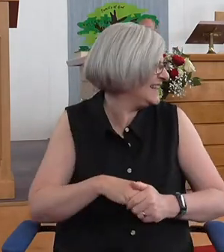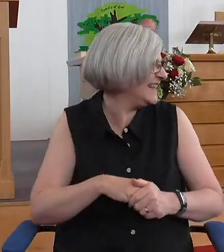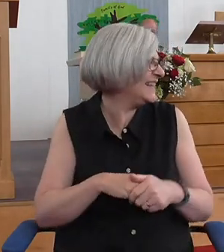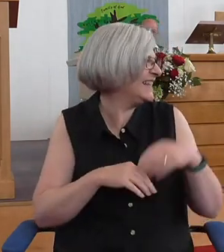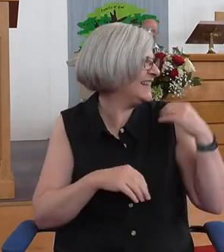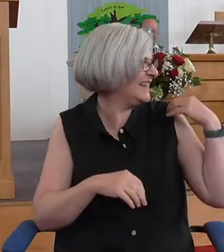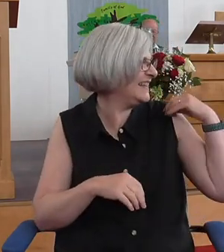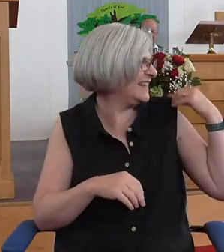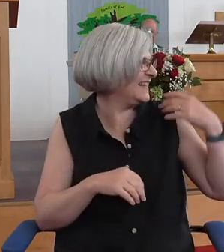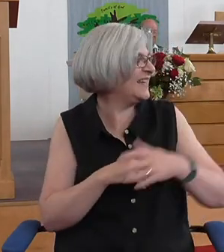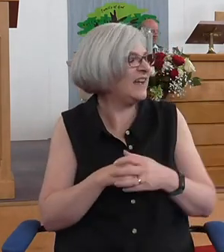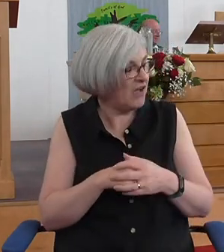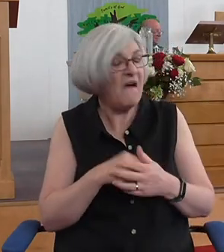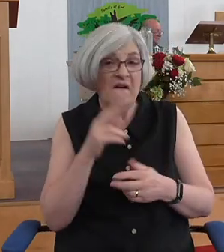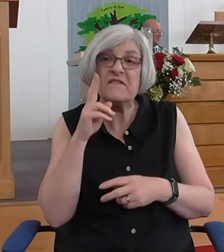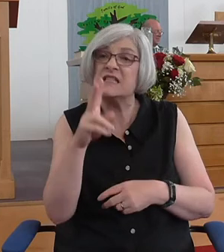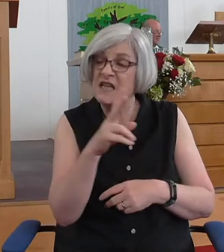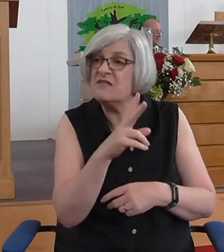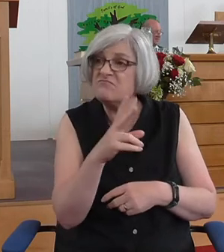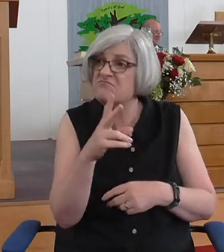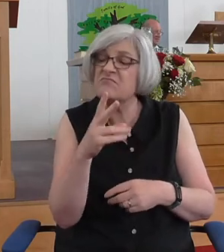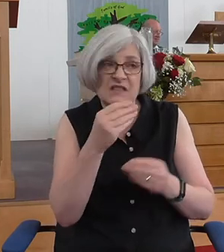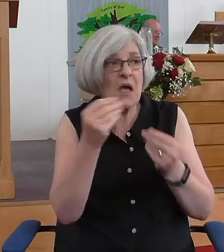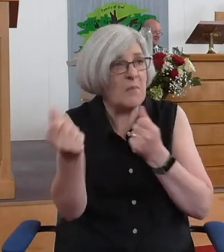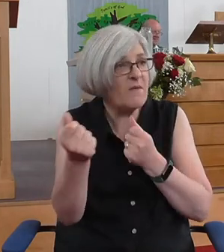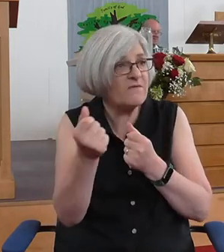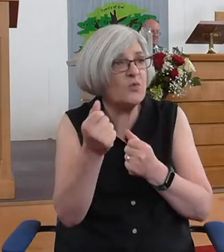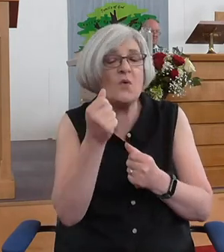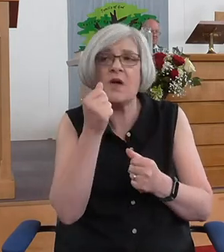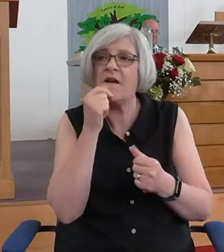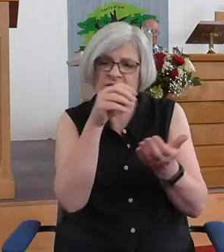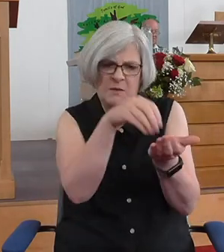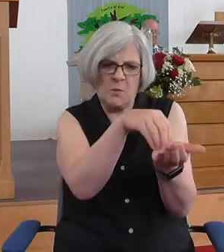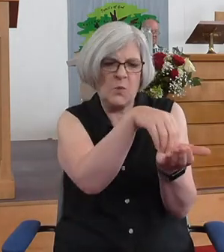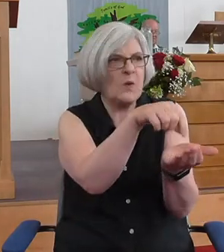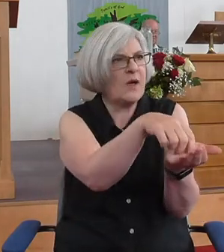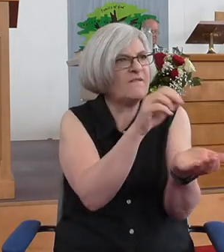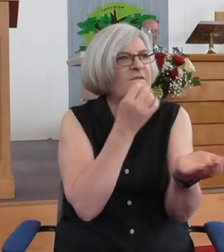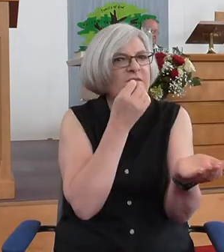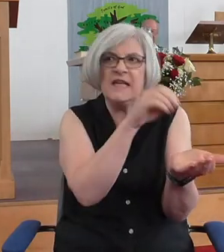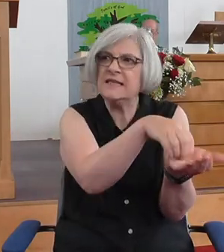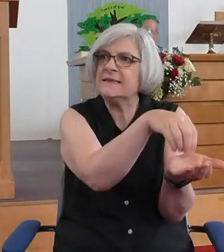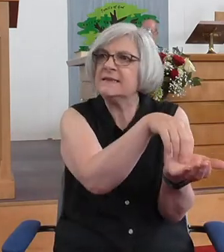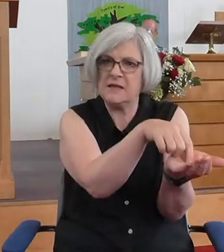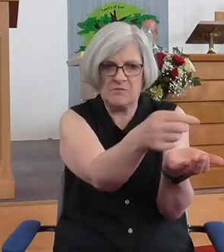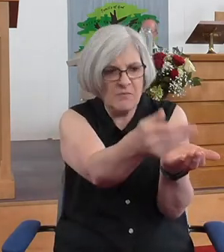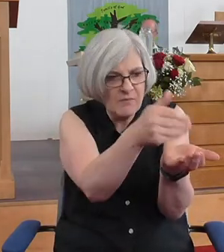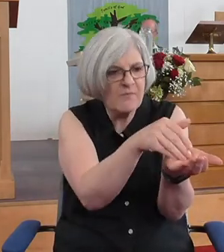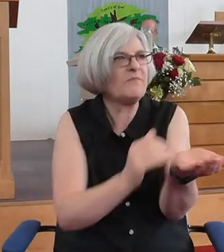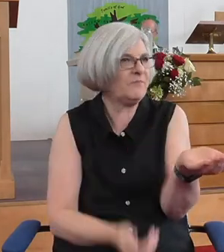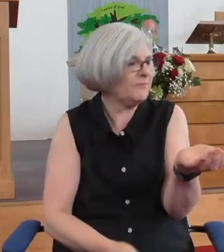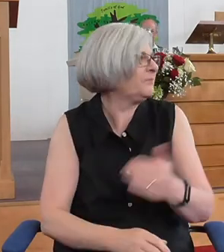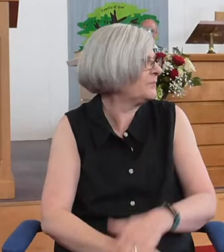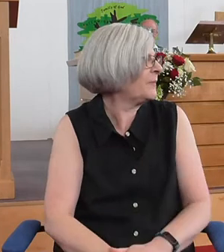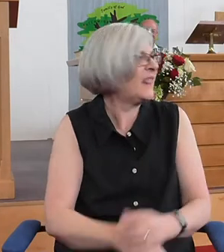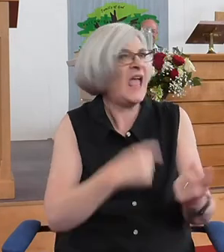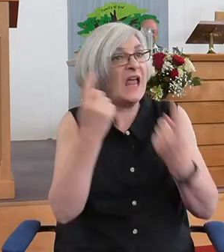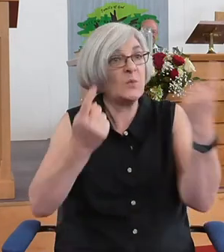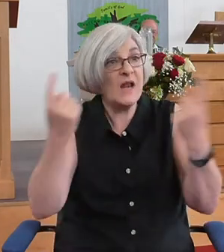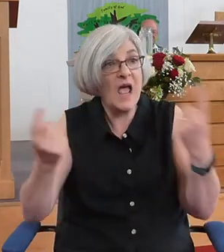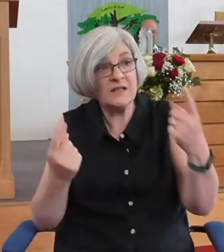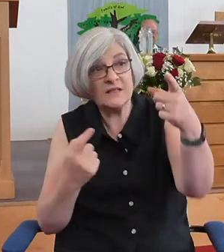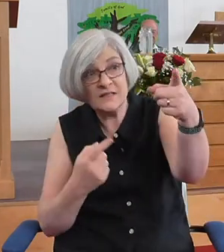Yeah, I've seen some of you used to feed the bird on your hand. Yeah. Anybody else in the audience here who has, what have you got,